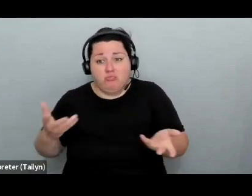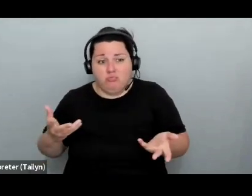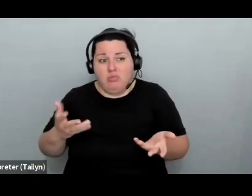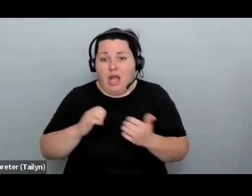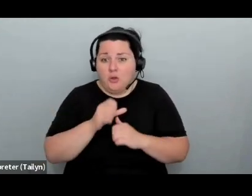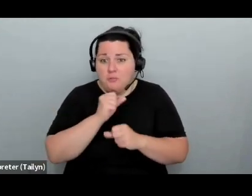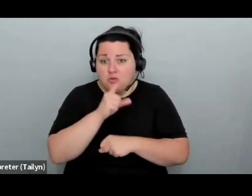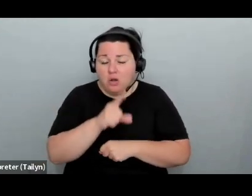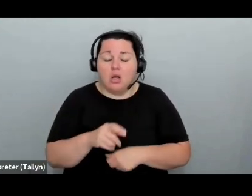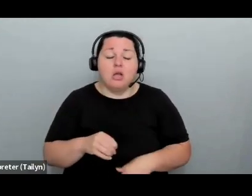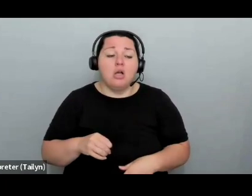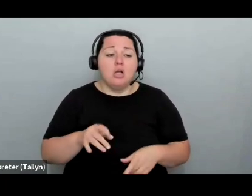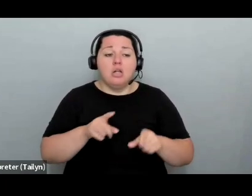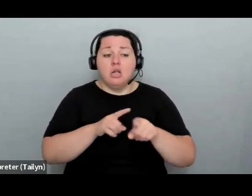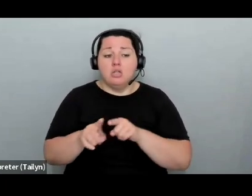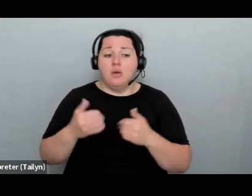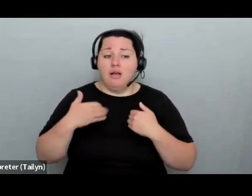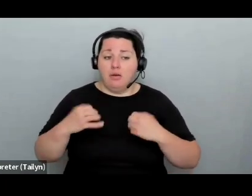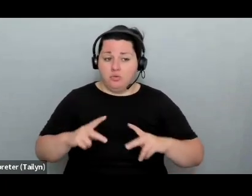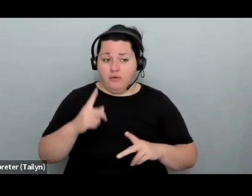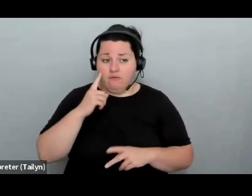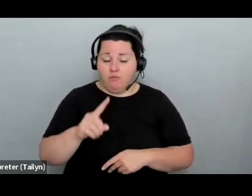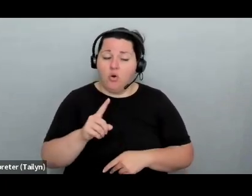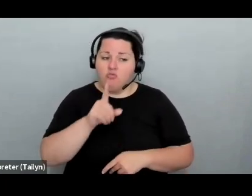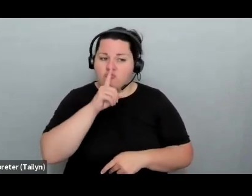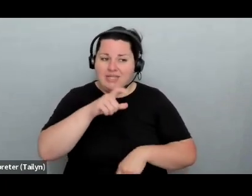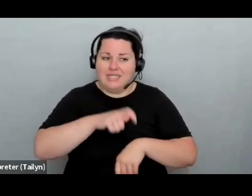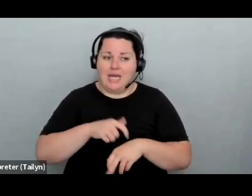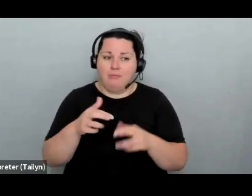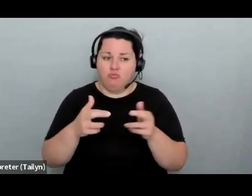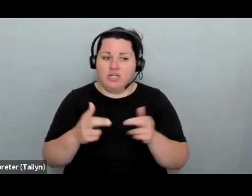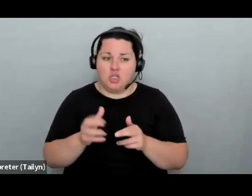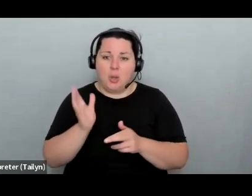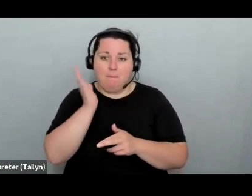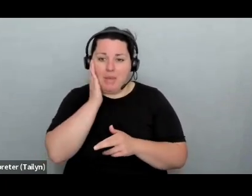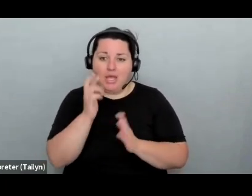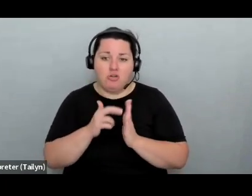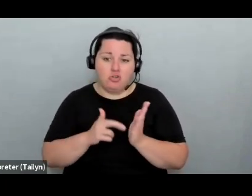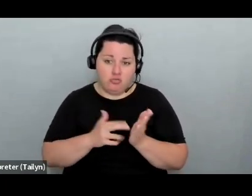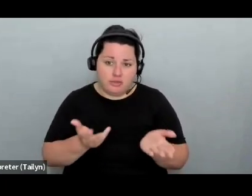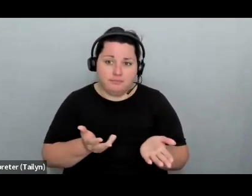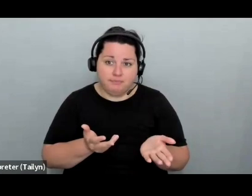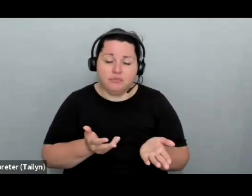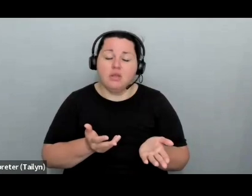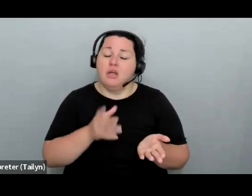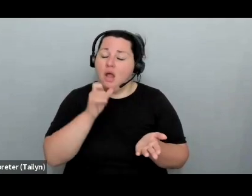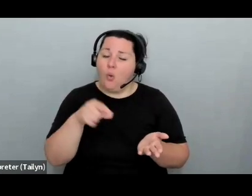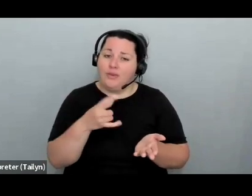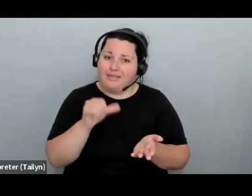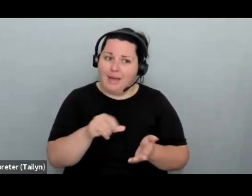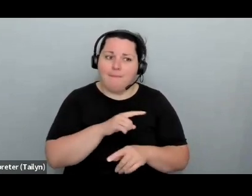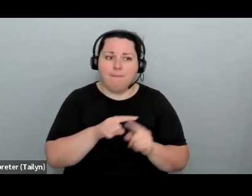then also the opportunity for real-time regional bed registration. And not just regional bed registration, but the